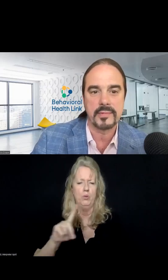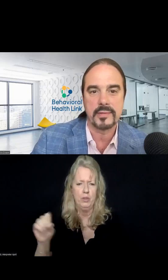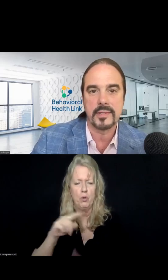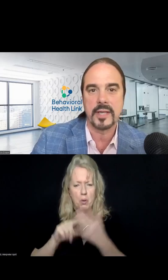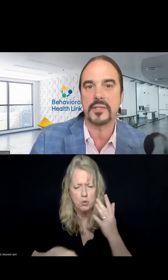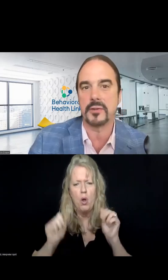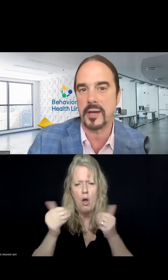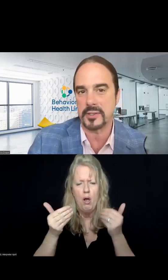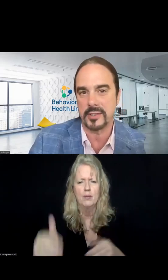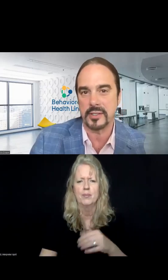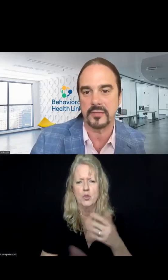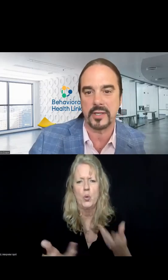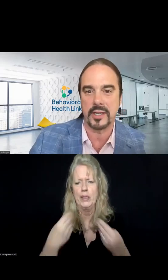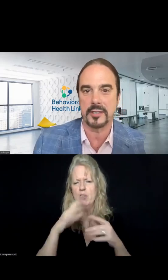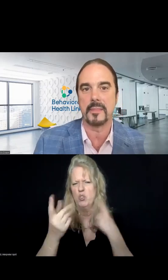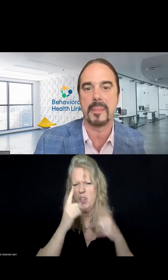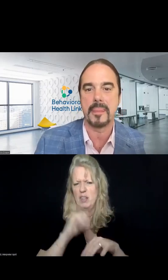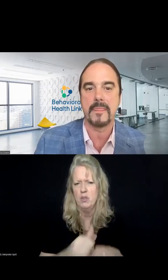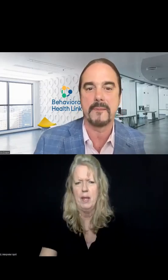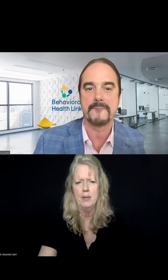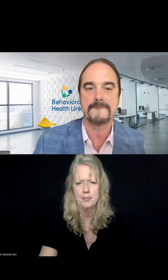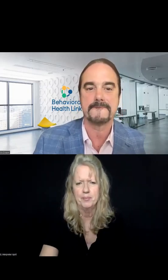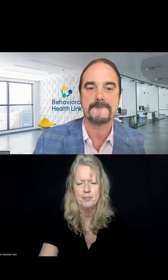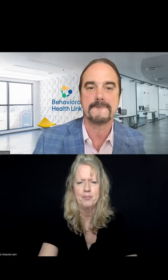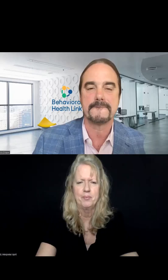everybody, give us your thoughts on this if you can.